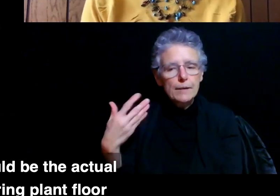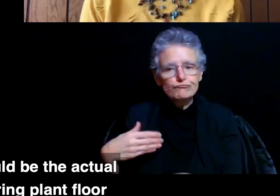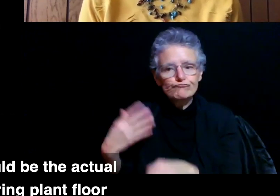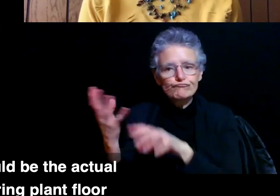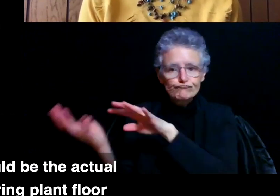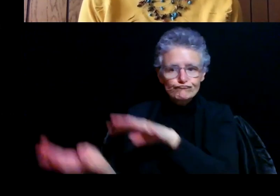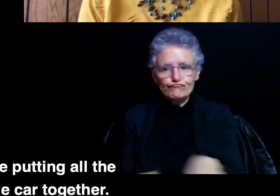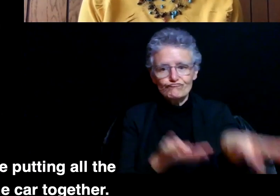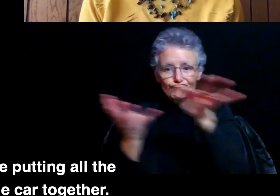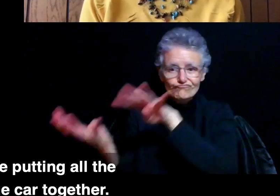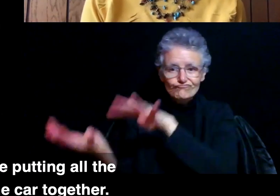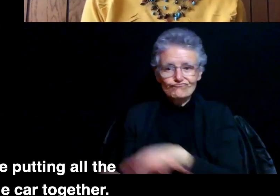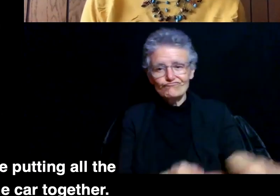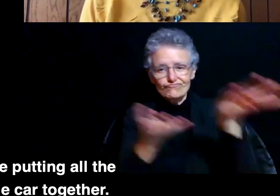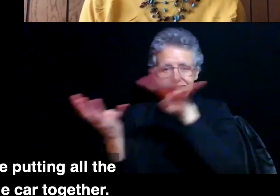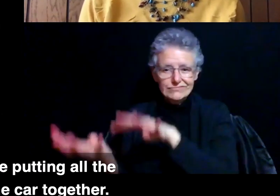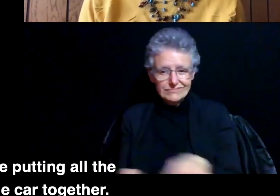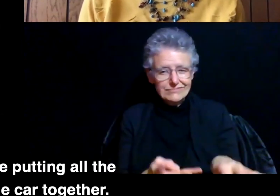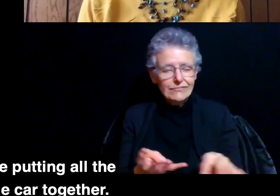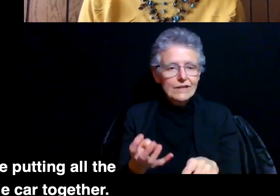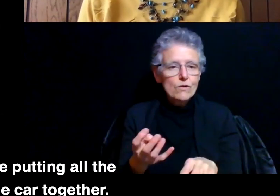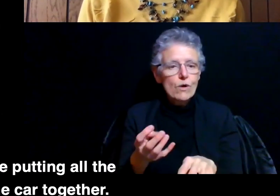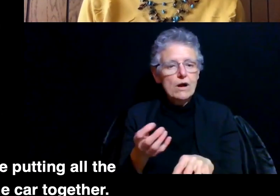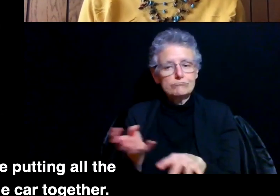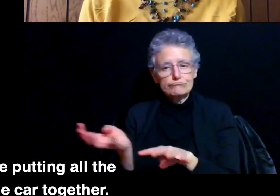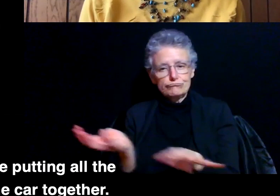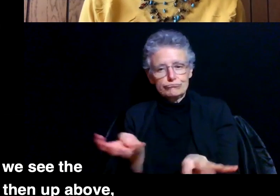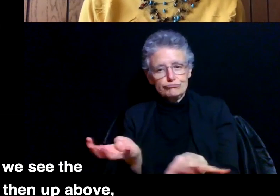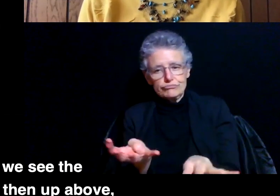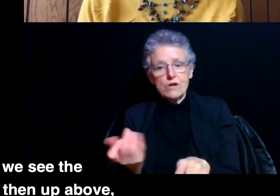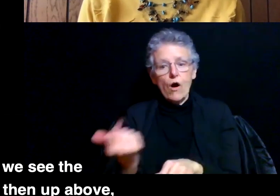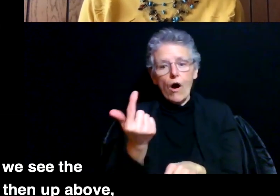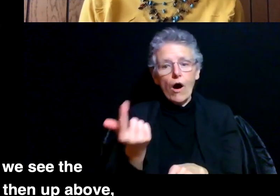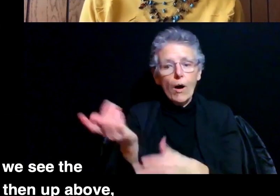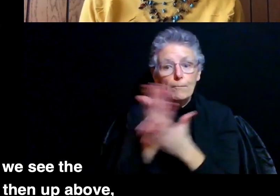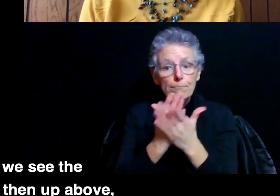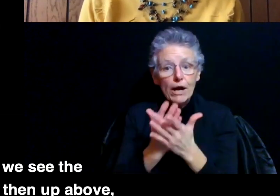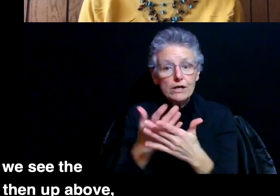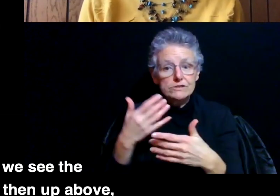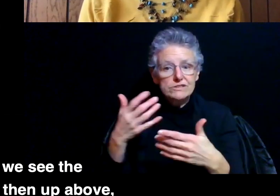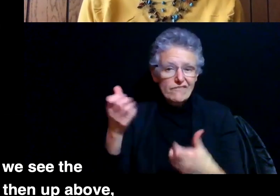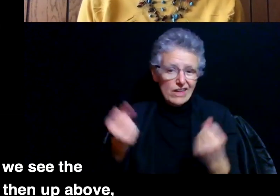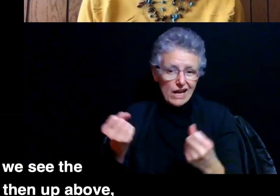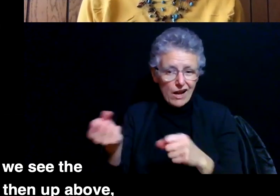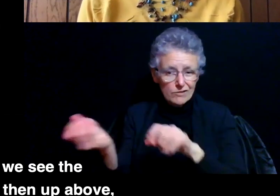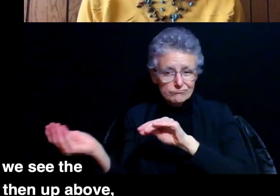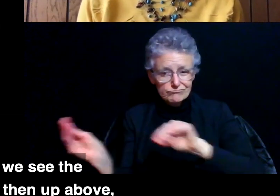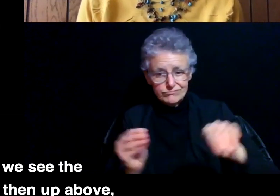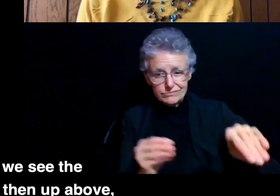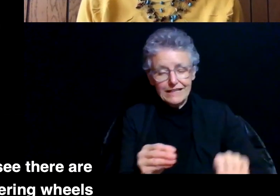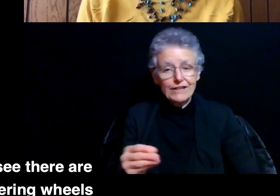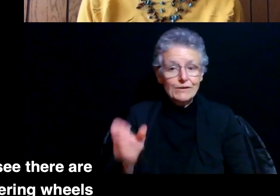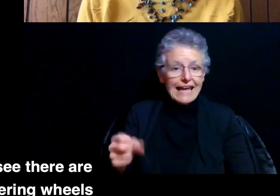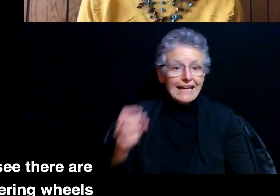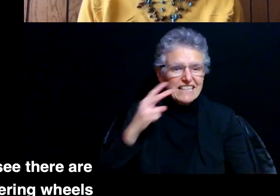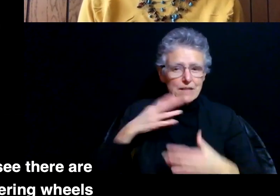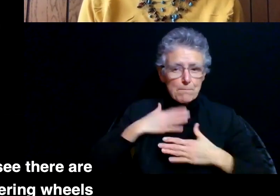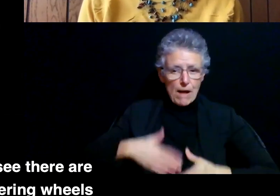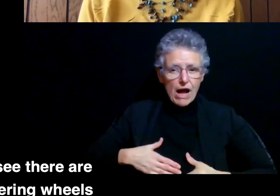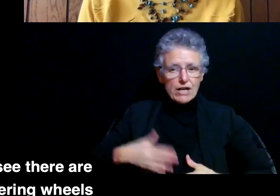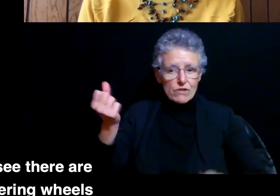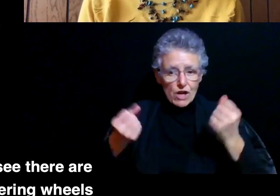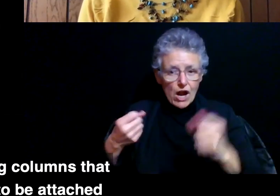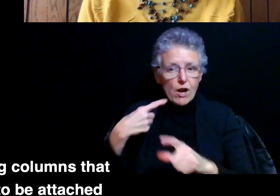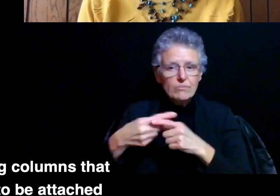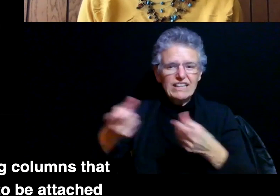manufacturing plant floor where they're putting all the pieces of the car together. So here we see the chassis. And then up above, you can see there are some